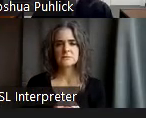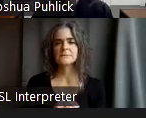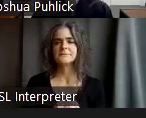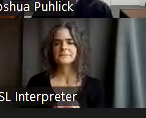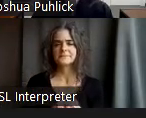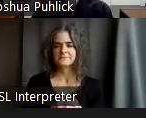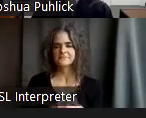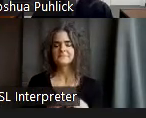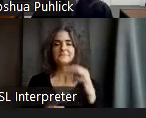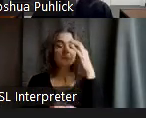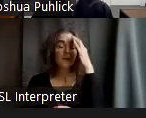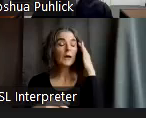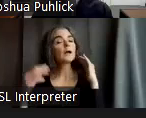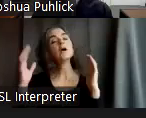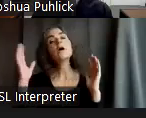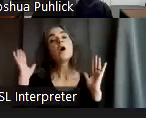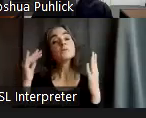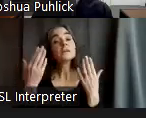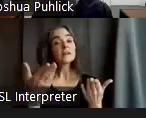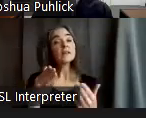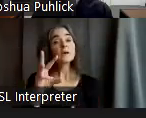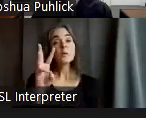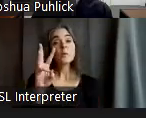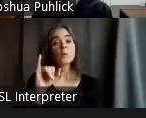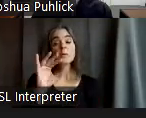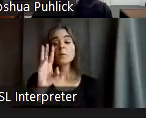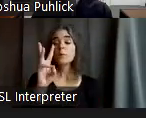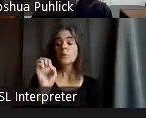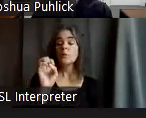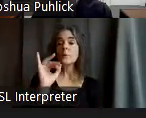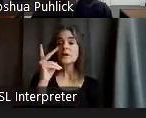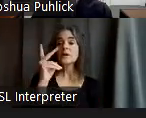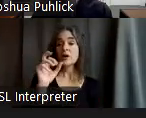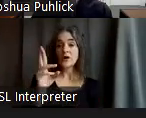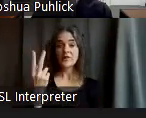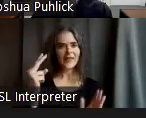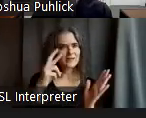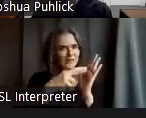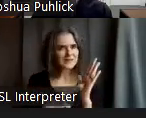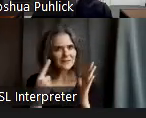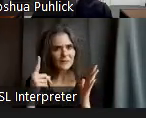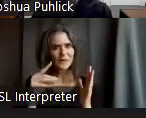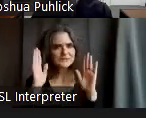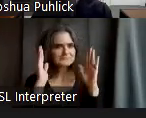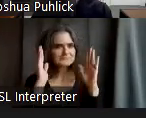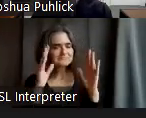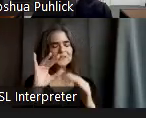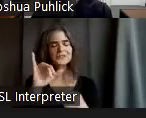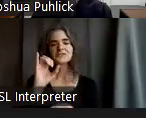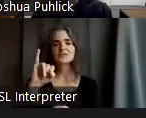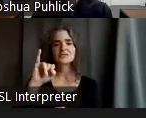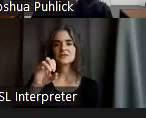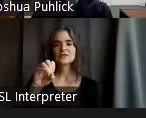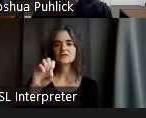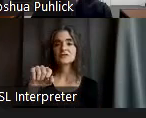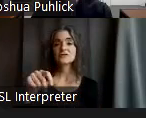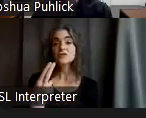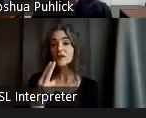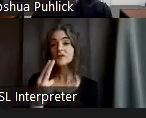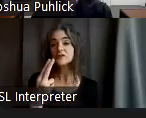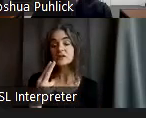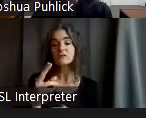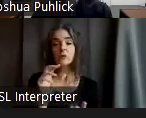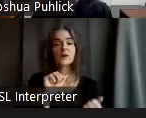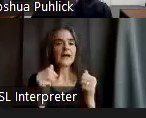So hopefully this is the webinar you all signed up for today. You're here to hear Josh talk about adaptation strategies